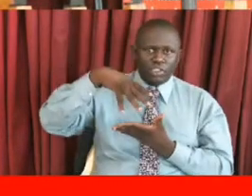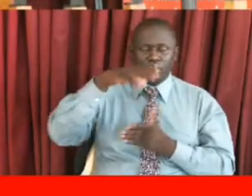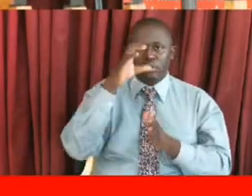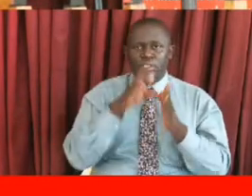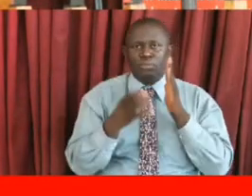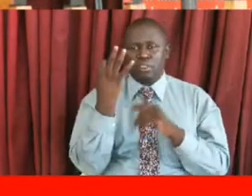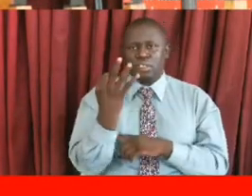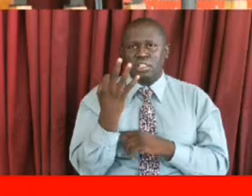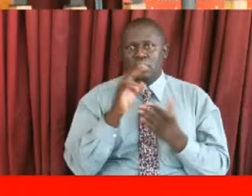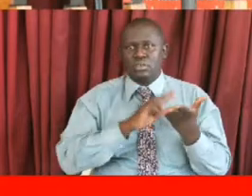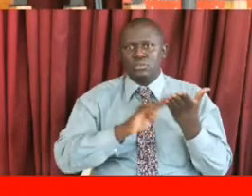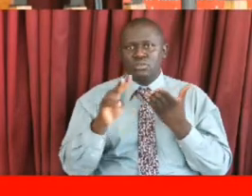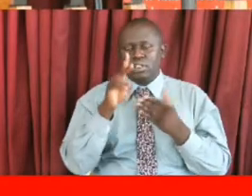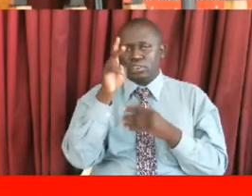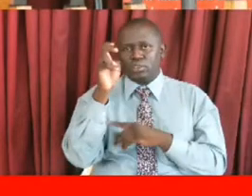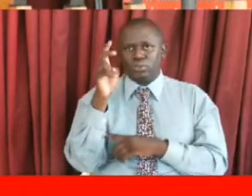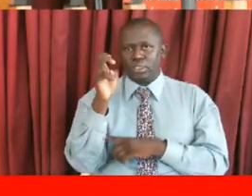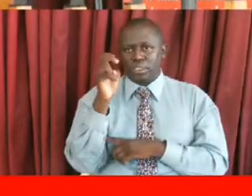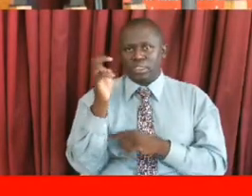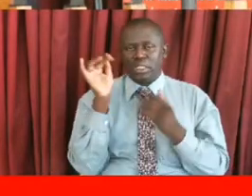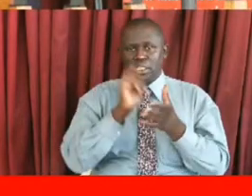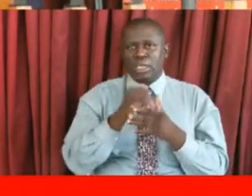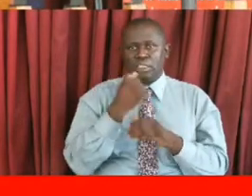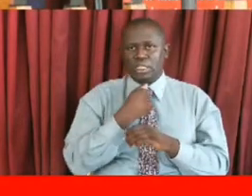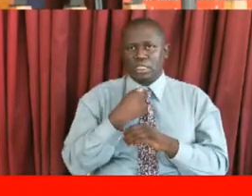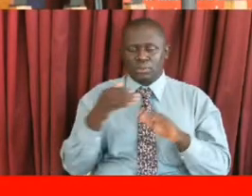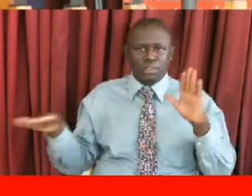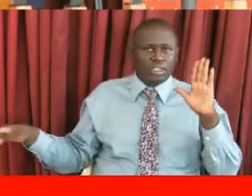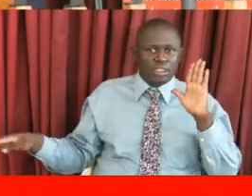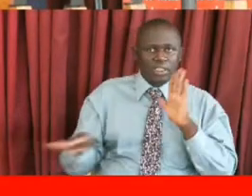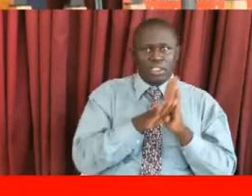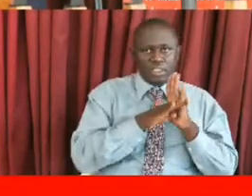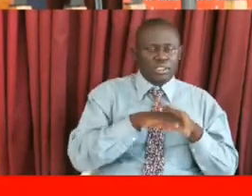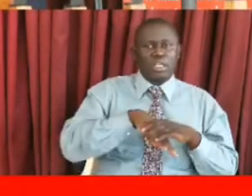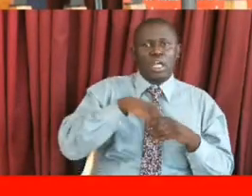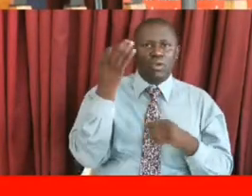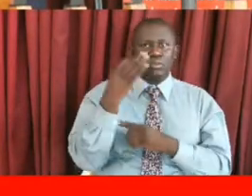3:20 that he has been kicked out of the